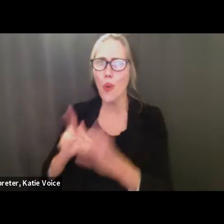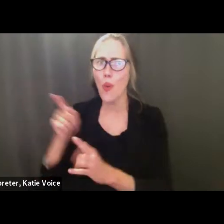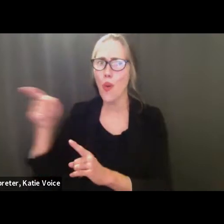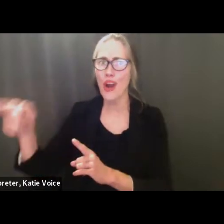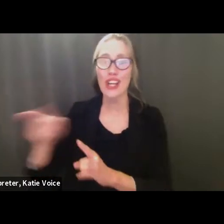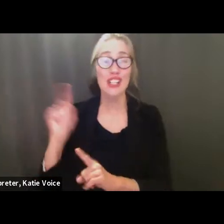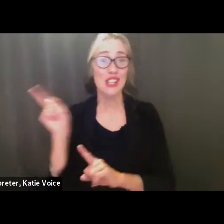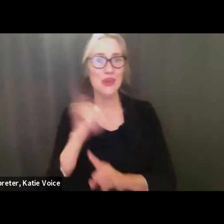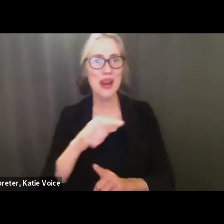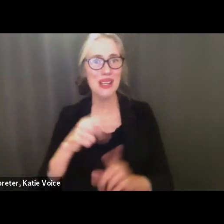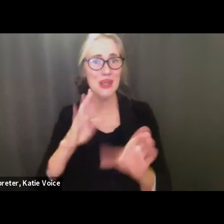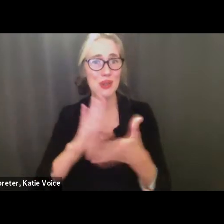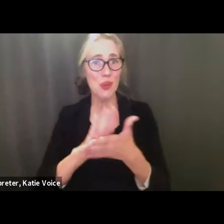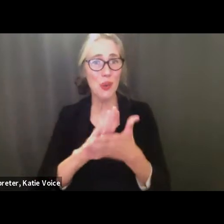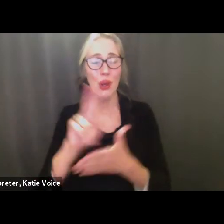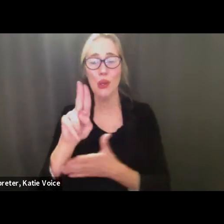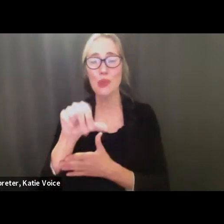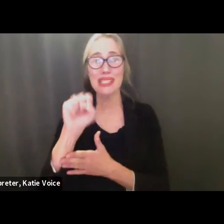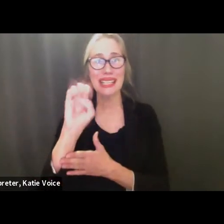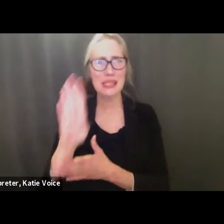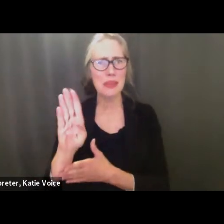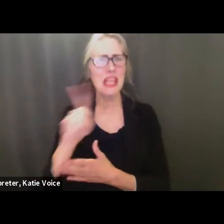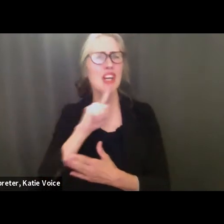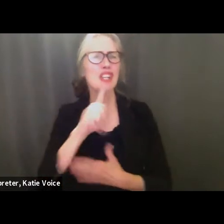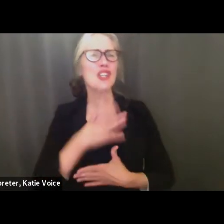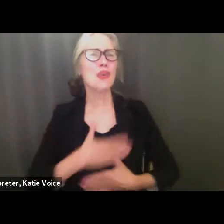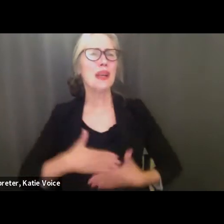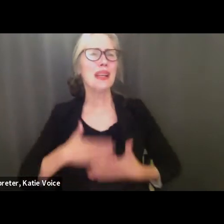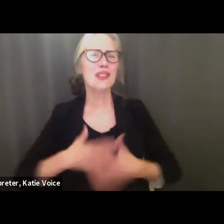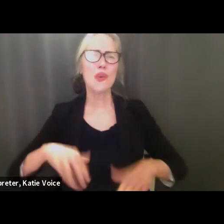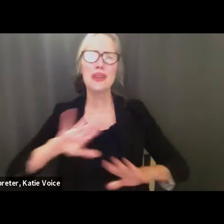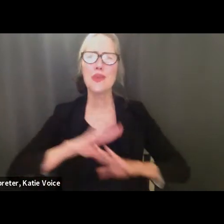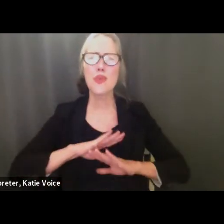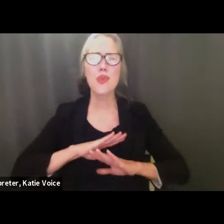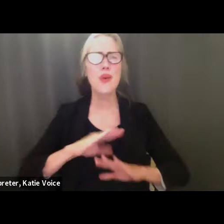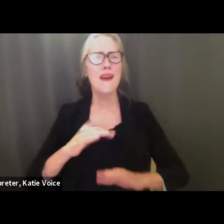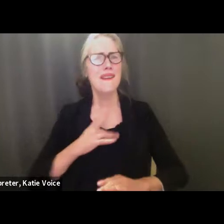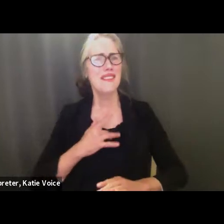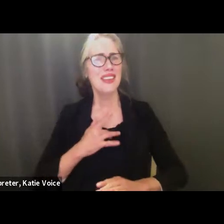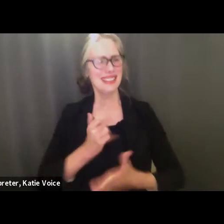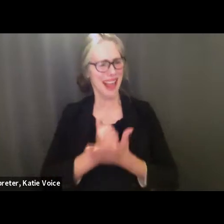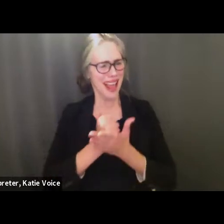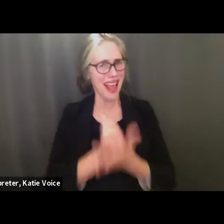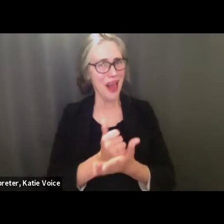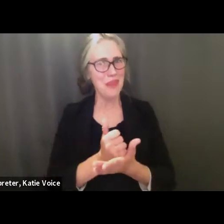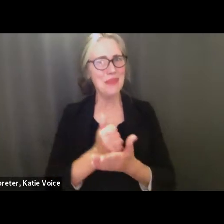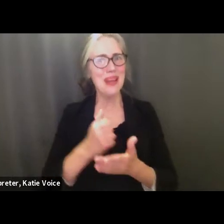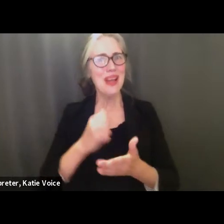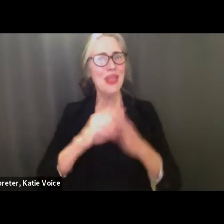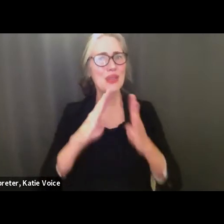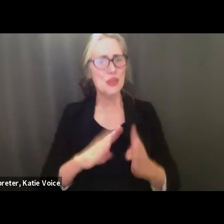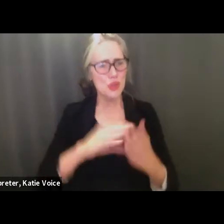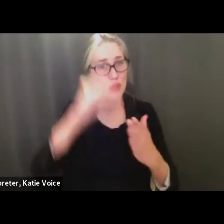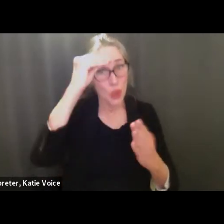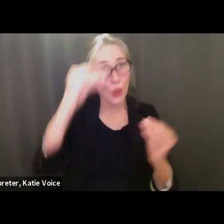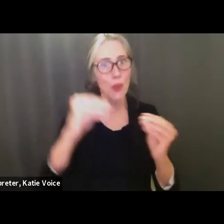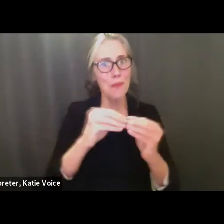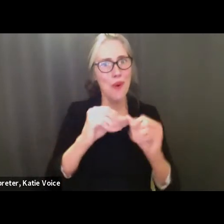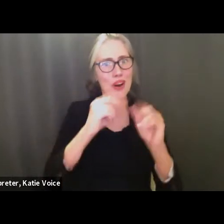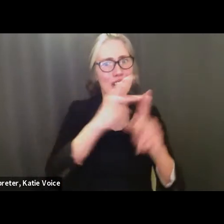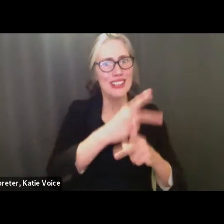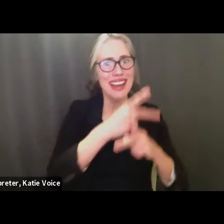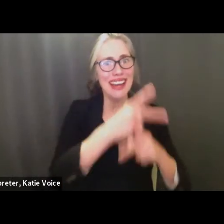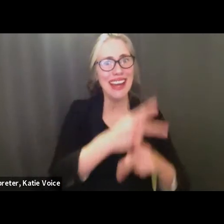She says she feels such gratification that not only is she helping our students by showing